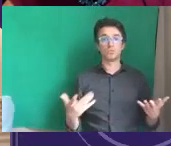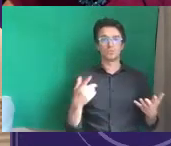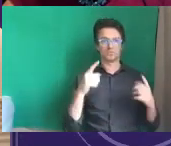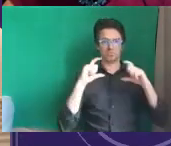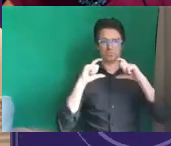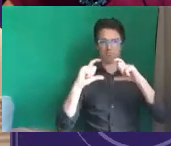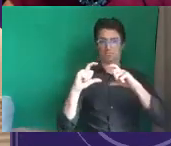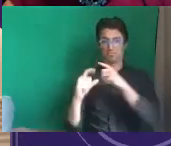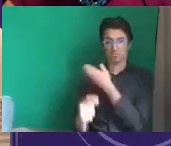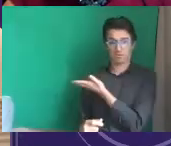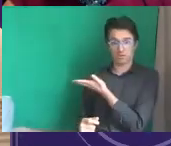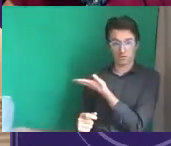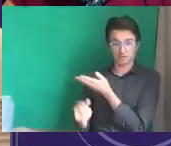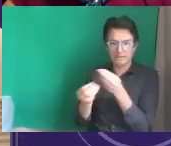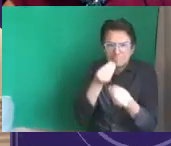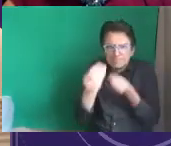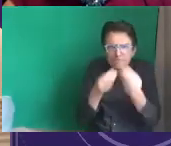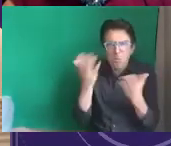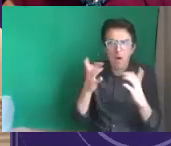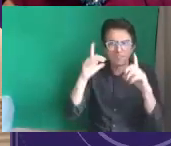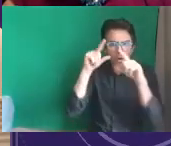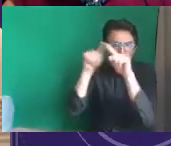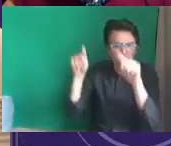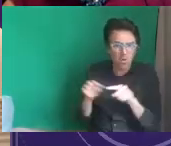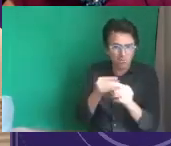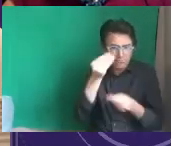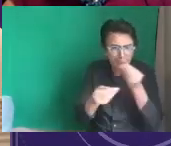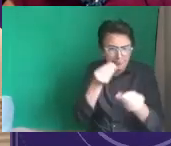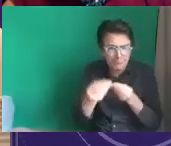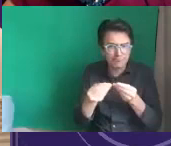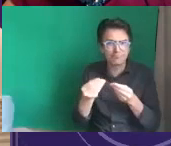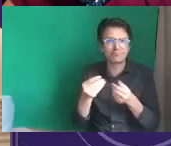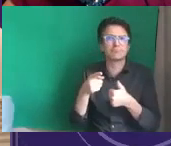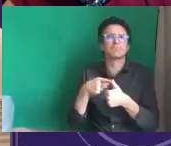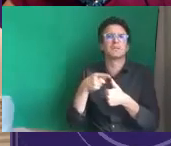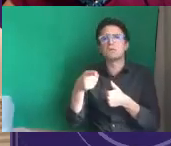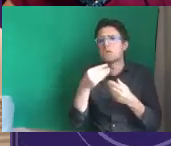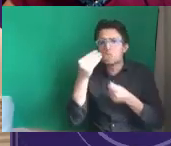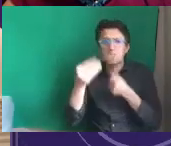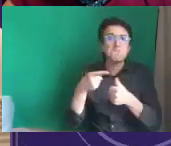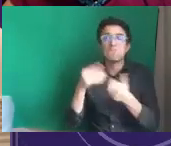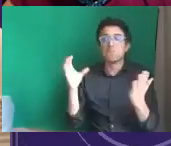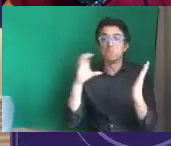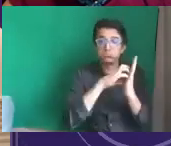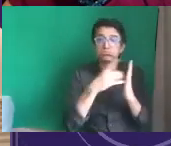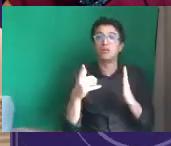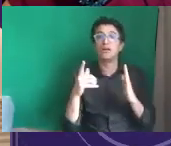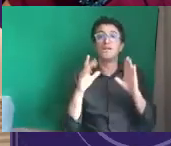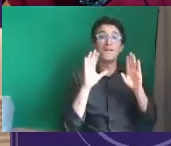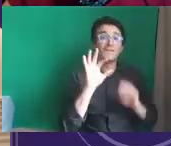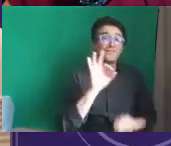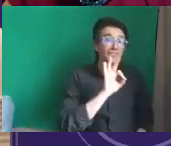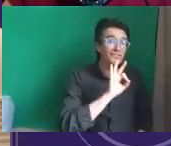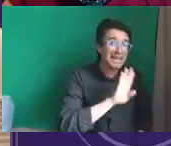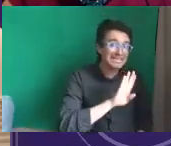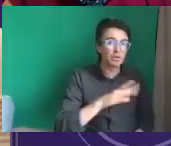or Instagram posts. Now, the thing that I want to say about inclusive information is